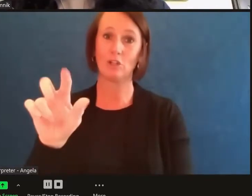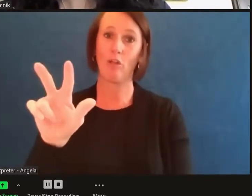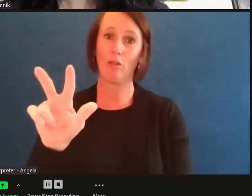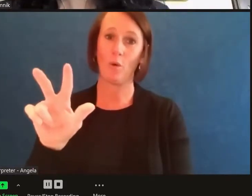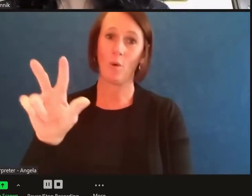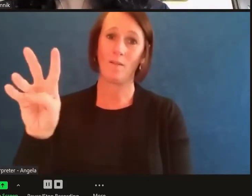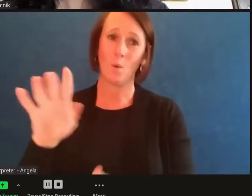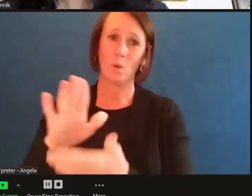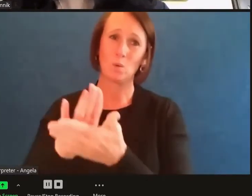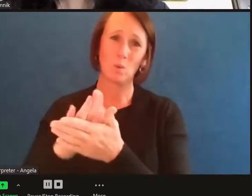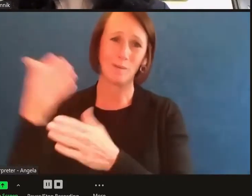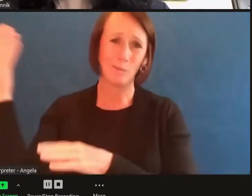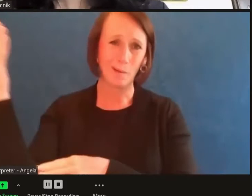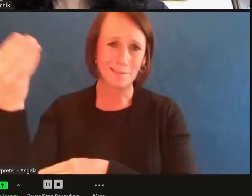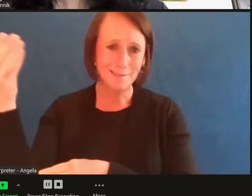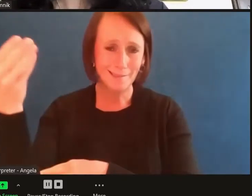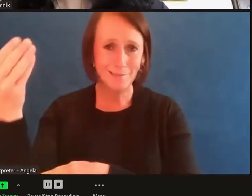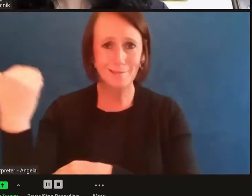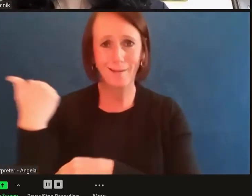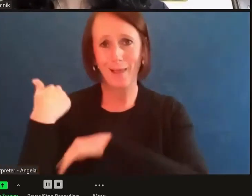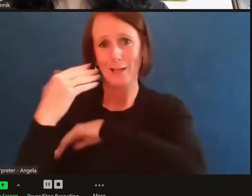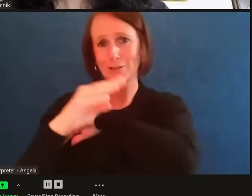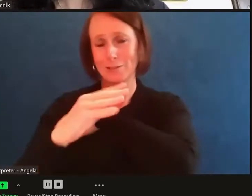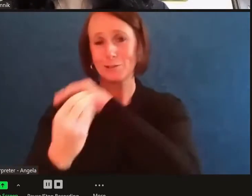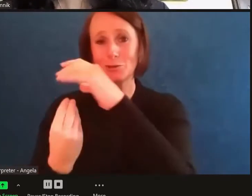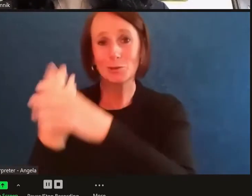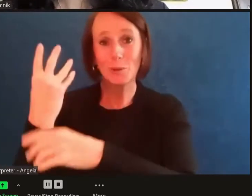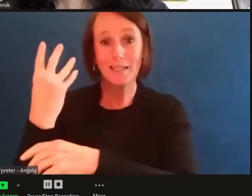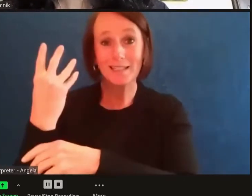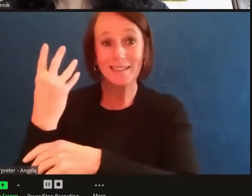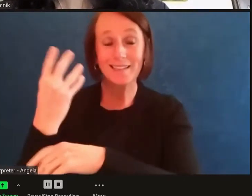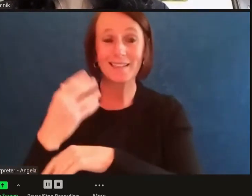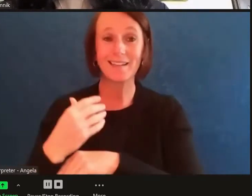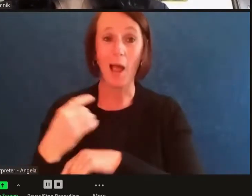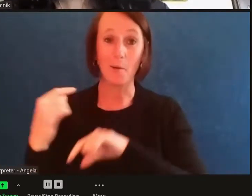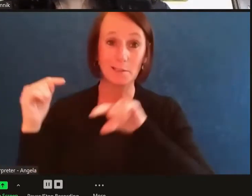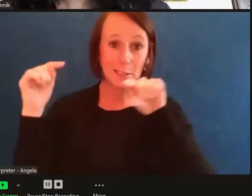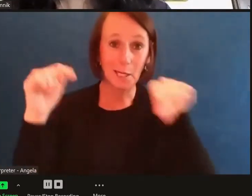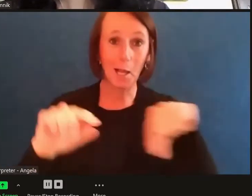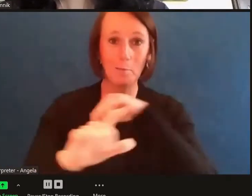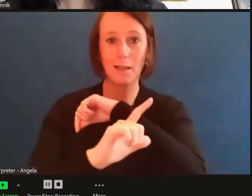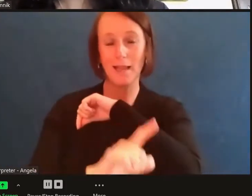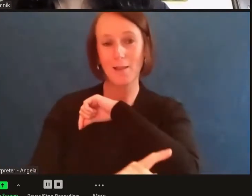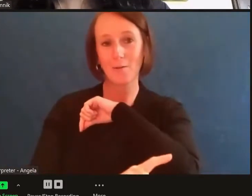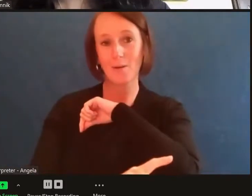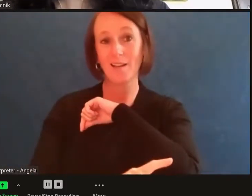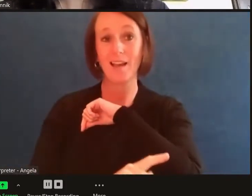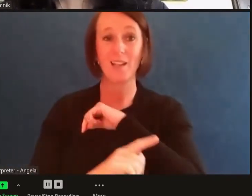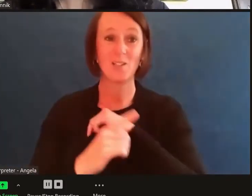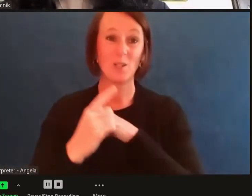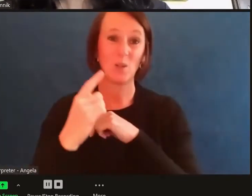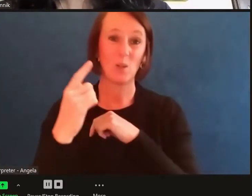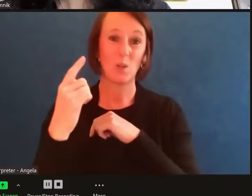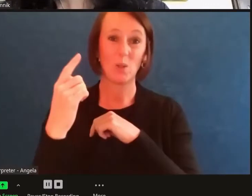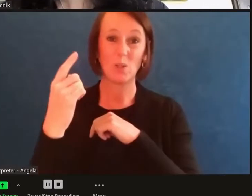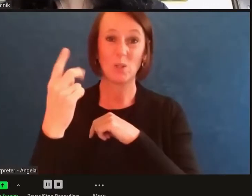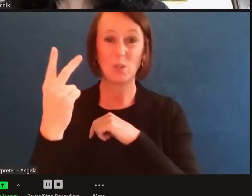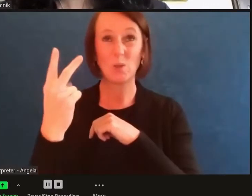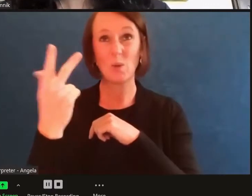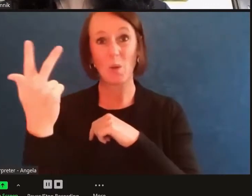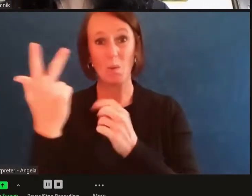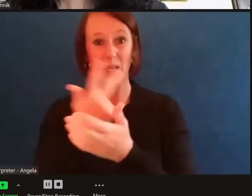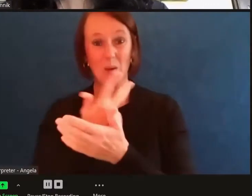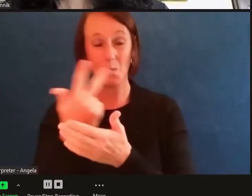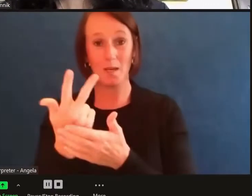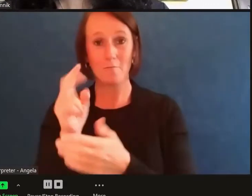and keynotes last spring, was I was going to be out there in Lethbridge and I was going to do a 2 to 3 week tour through Alberta. I had schools lined up and I was ready to go.